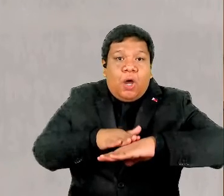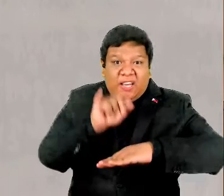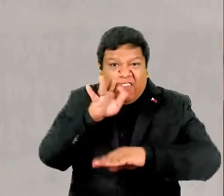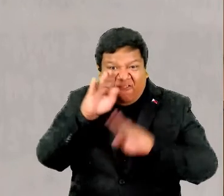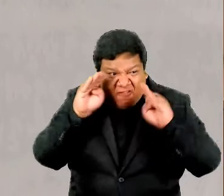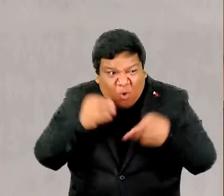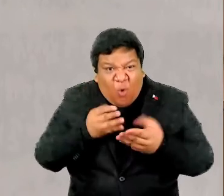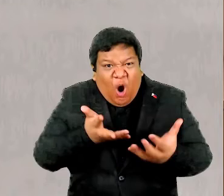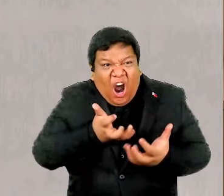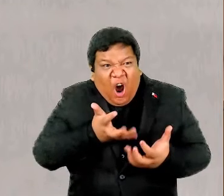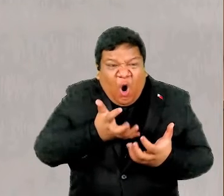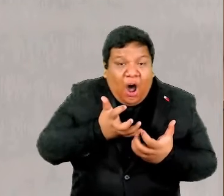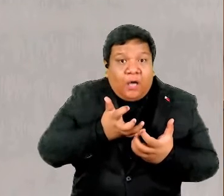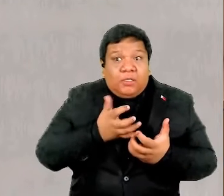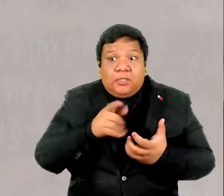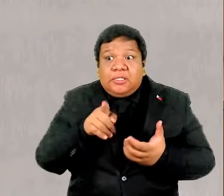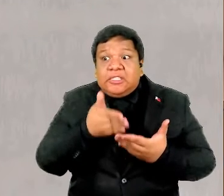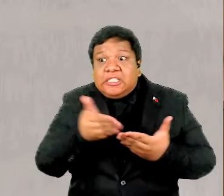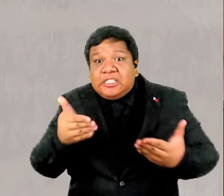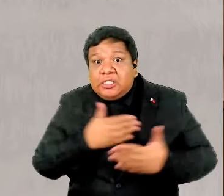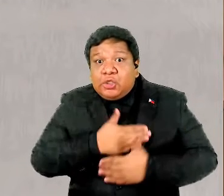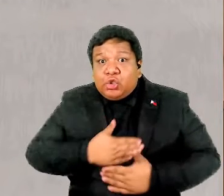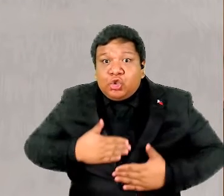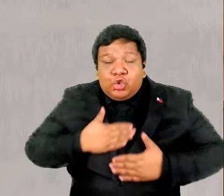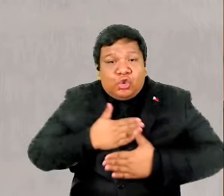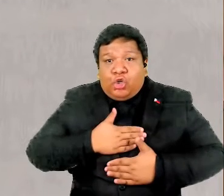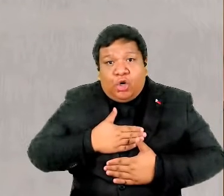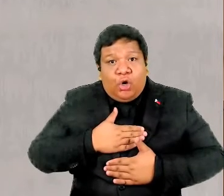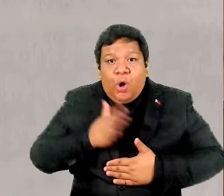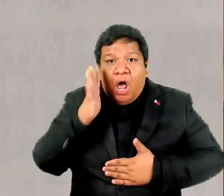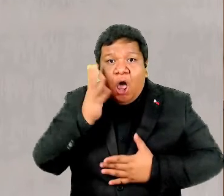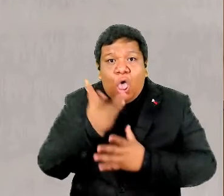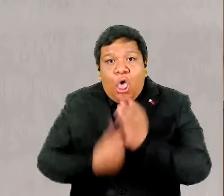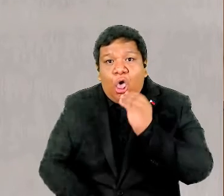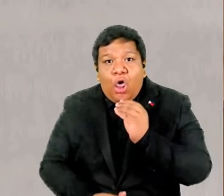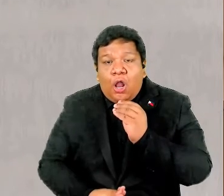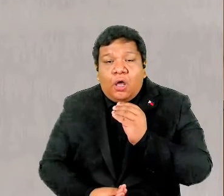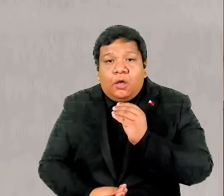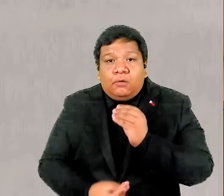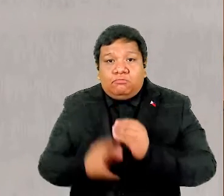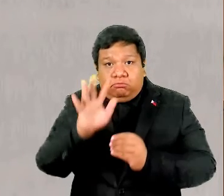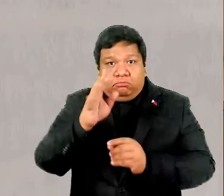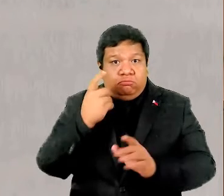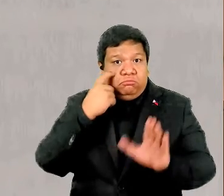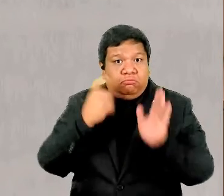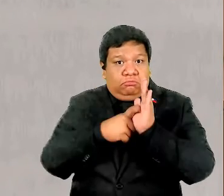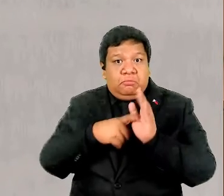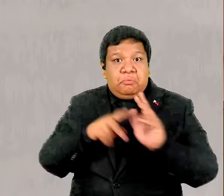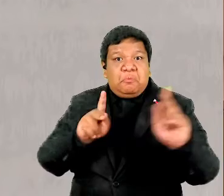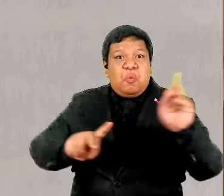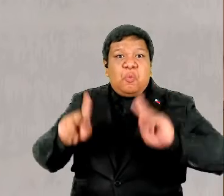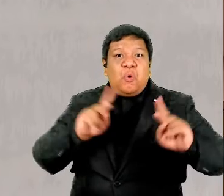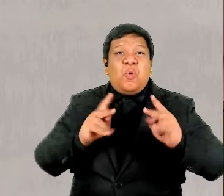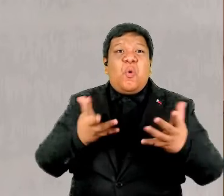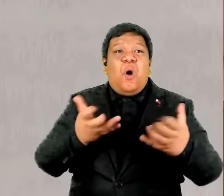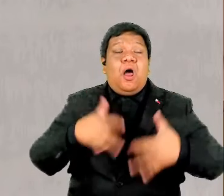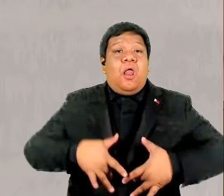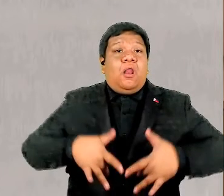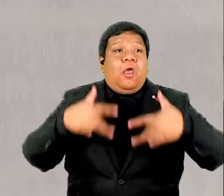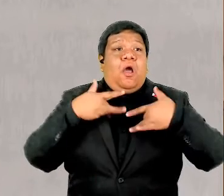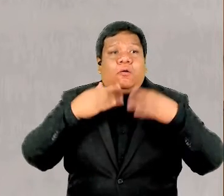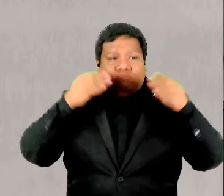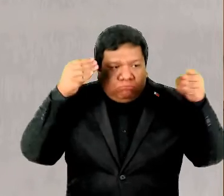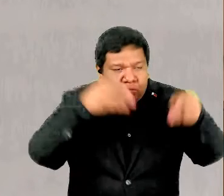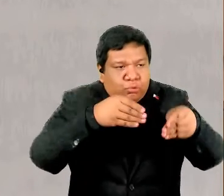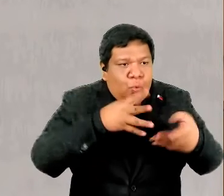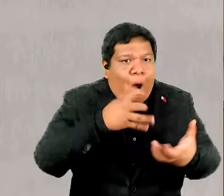even our ability to enjoy the small and simple things in life ay mawawala. Observe niyo po yung mga taong the only purpose in their